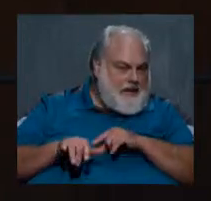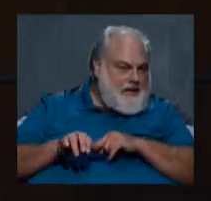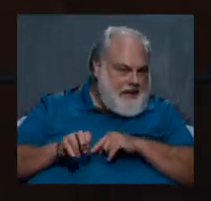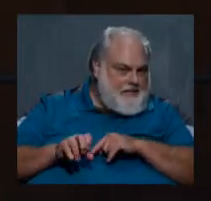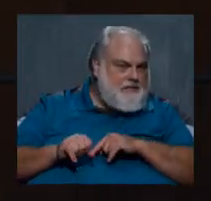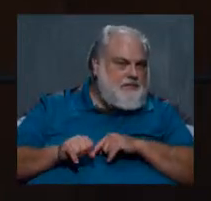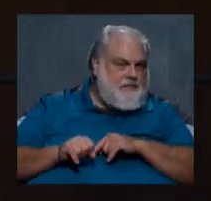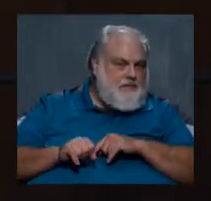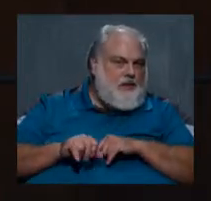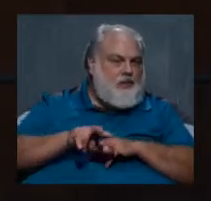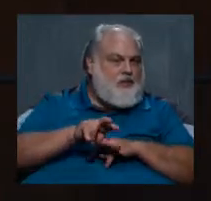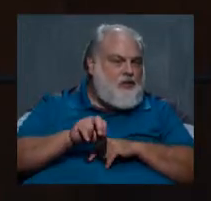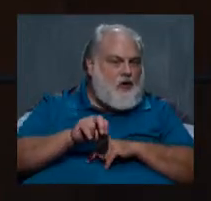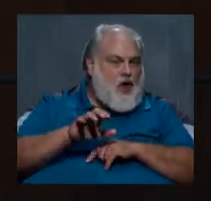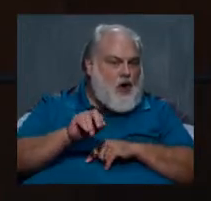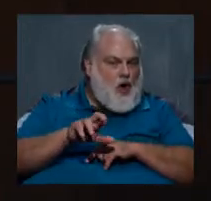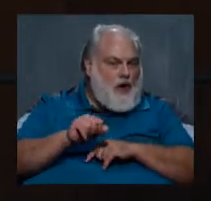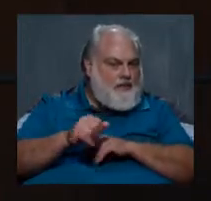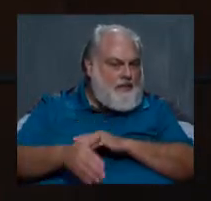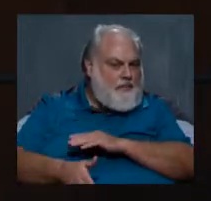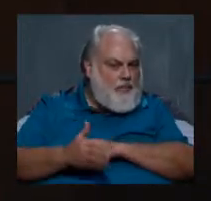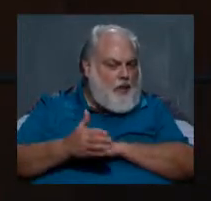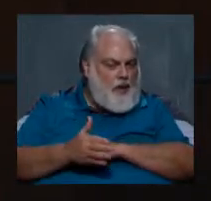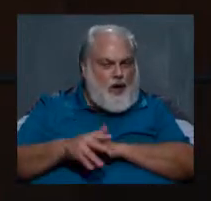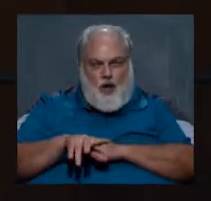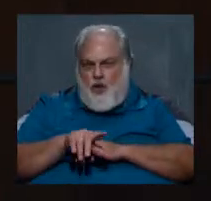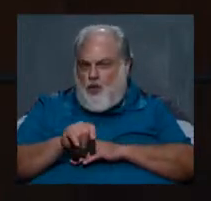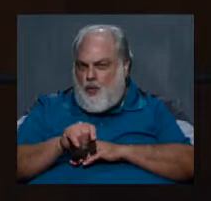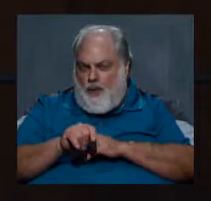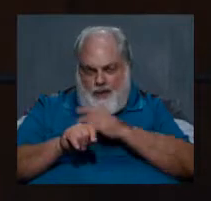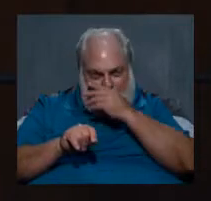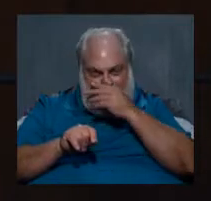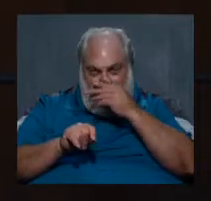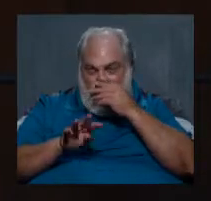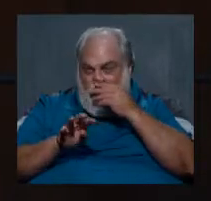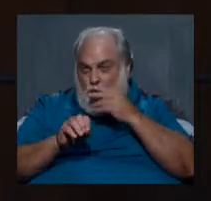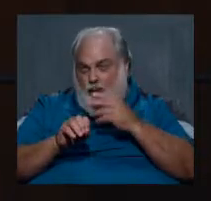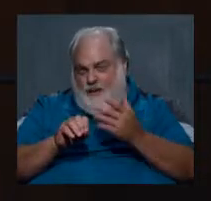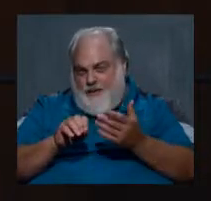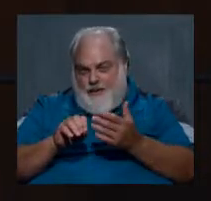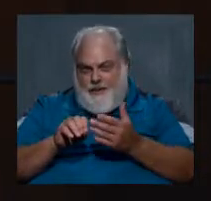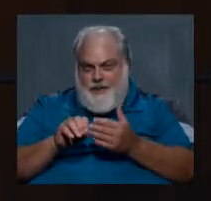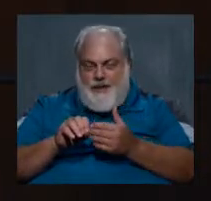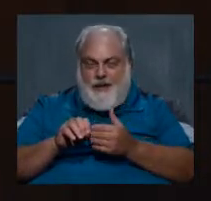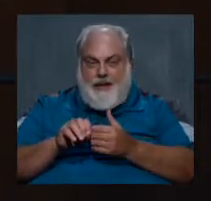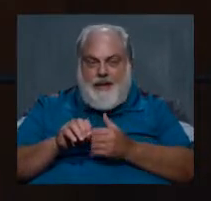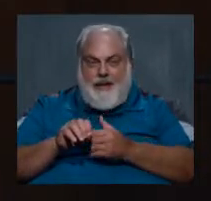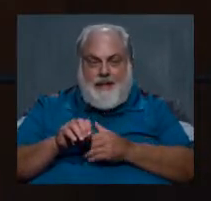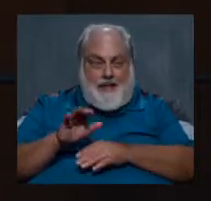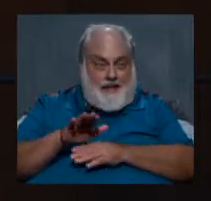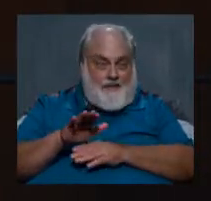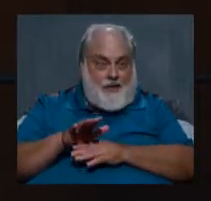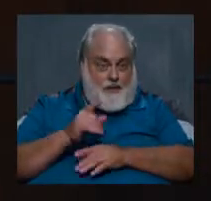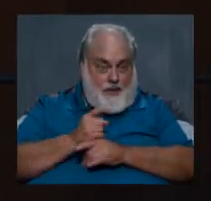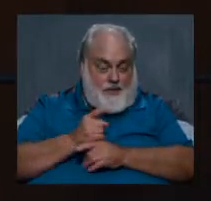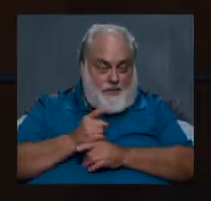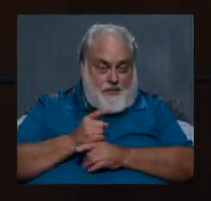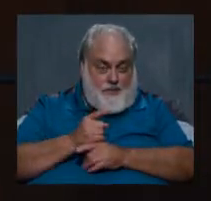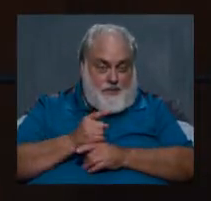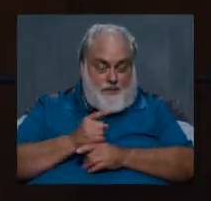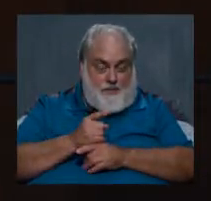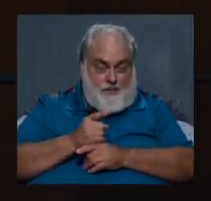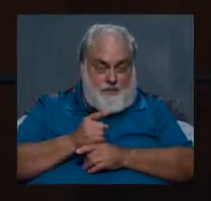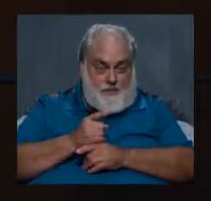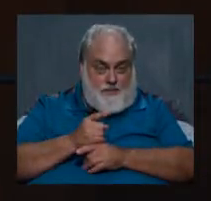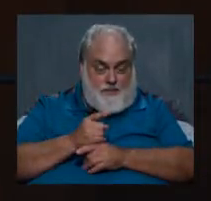range of 30 cars in the morning or less, 20 to 40, say, and in the PM hour, somewhere around 45 in